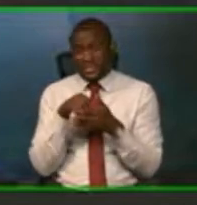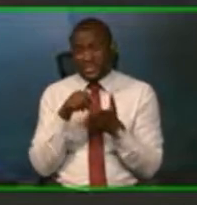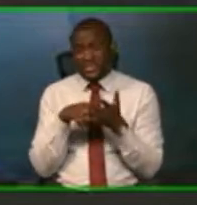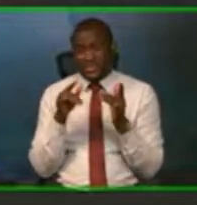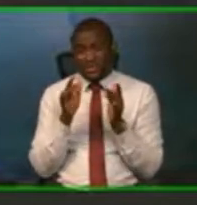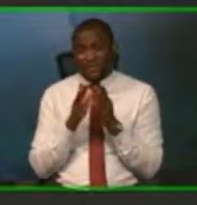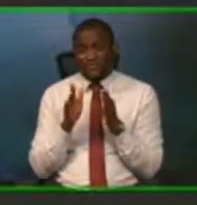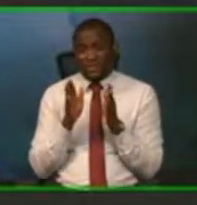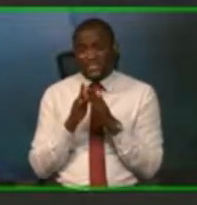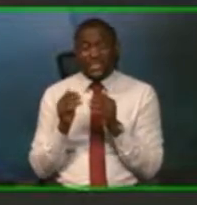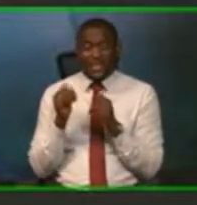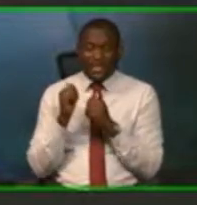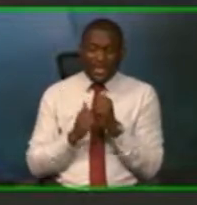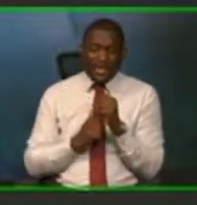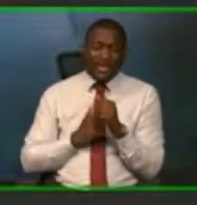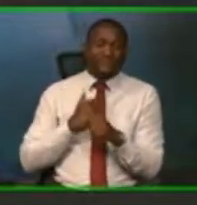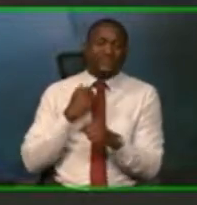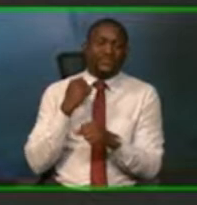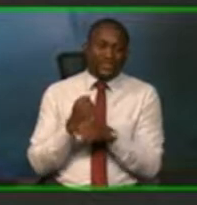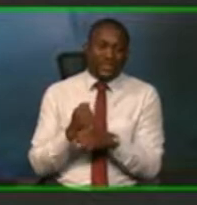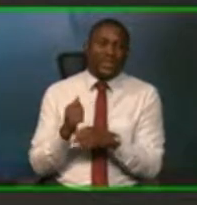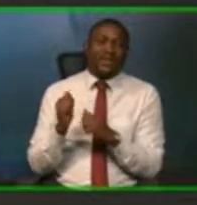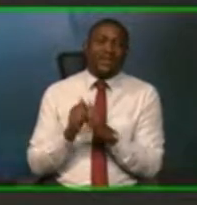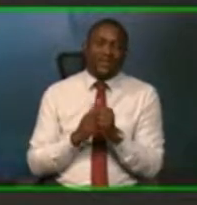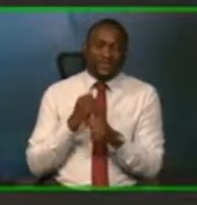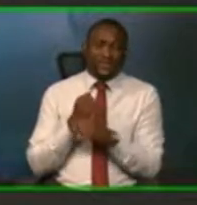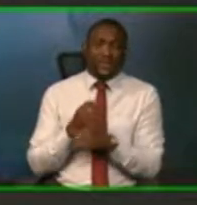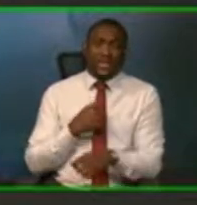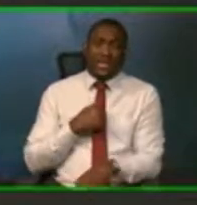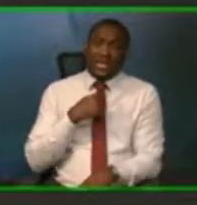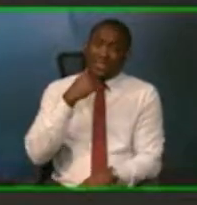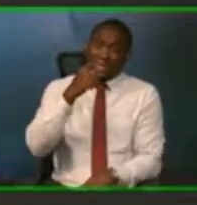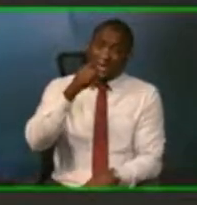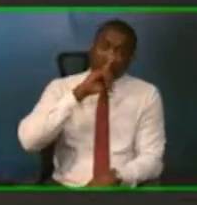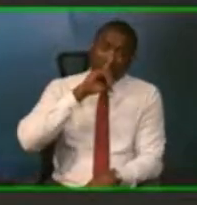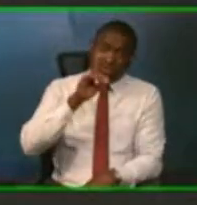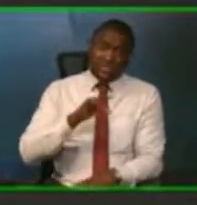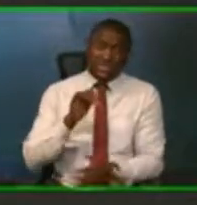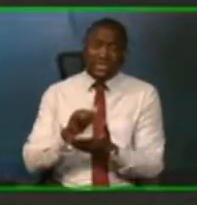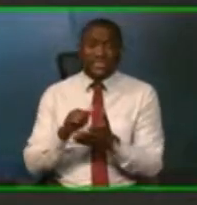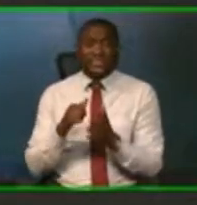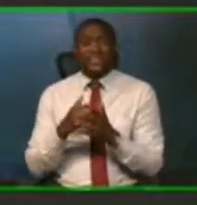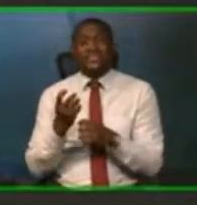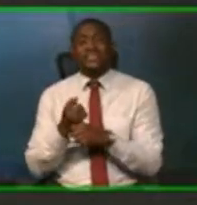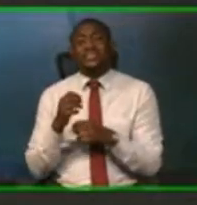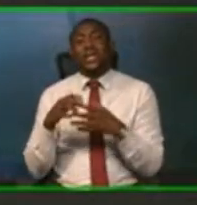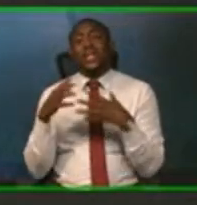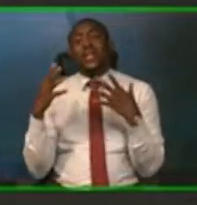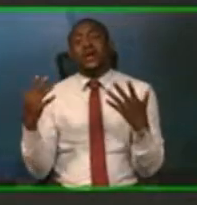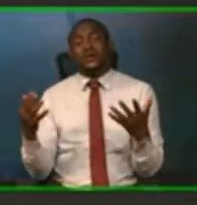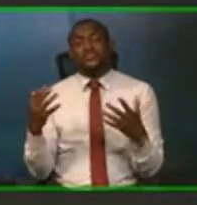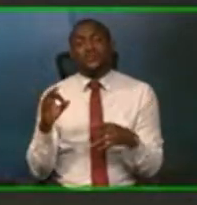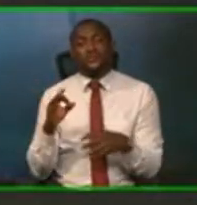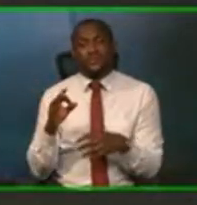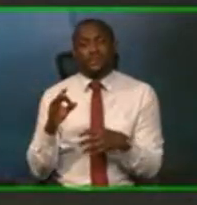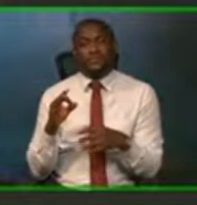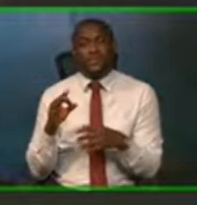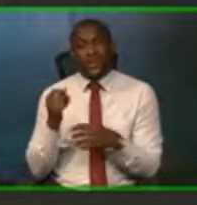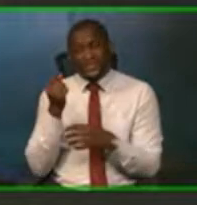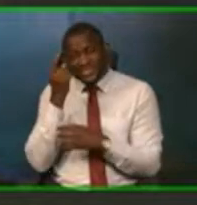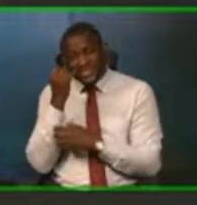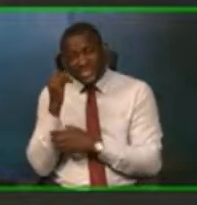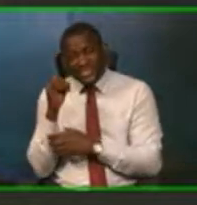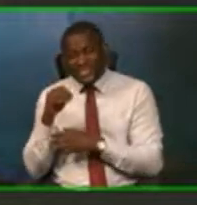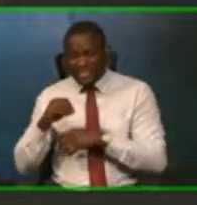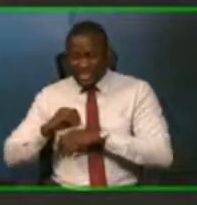year after year. I submit to you that it takes a lot of discernment, influence,